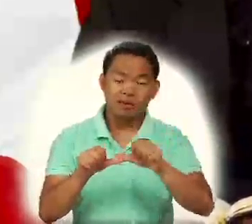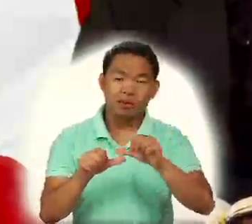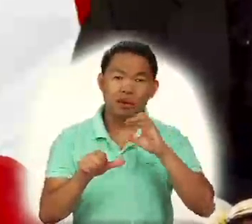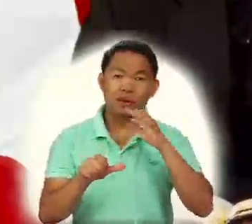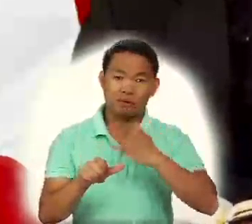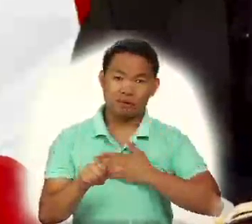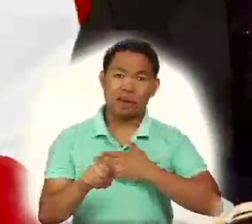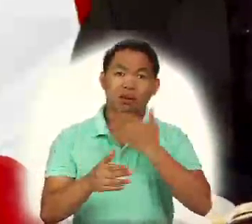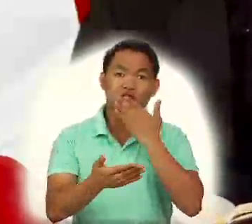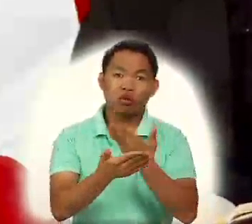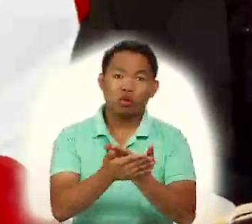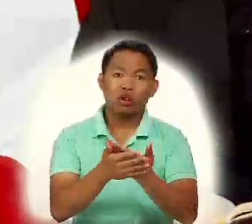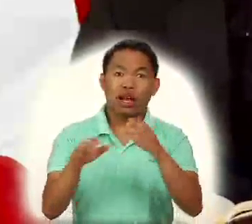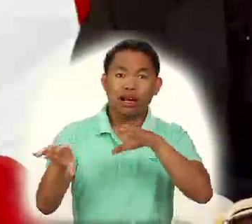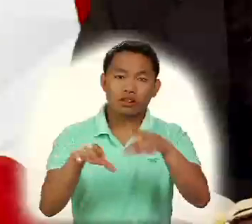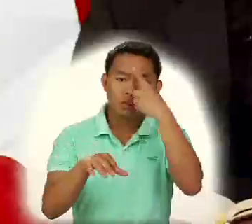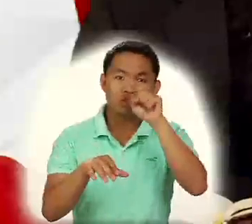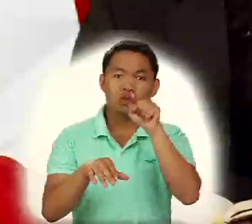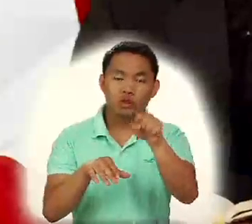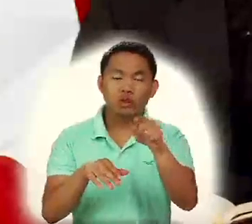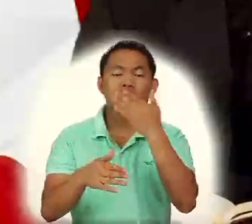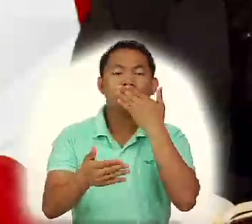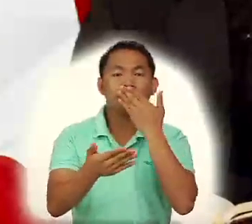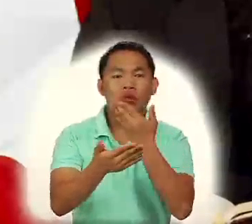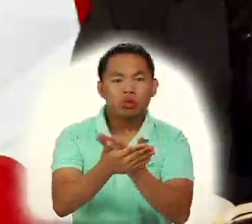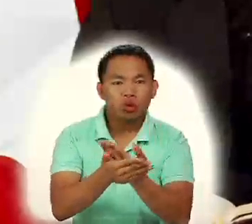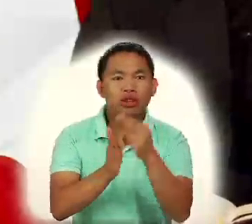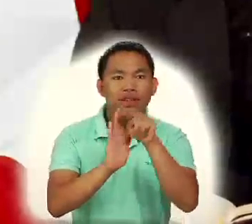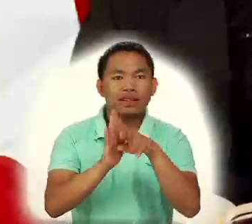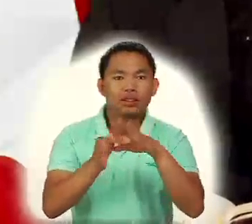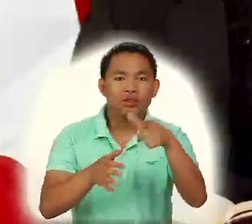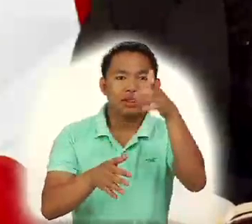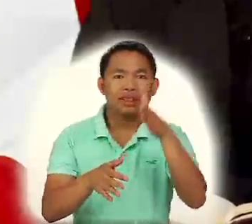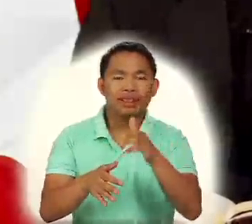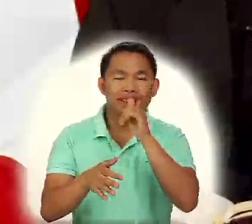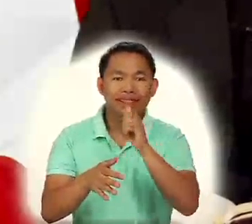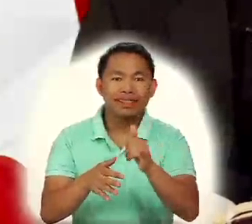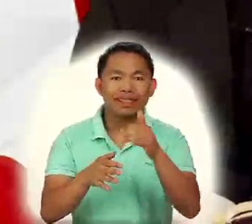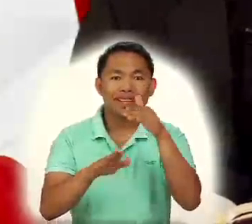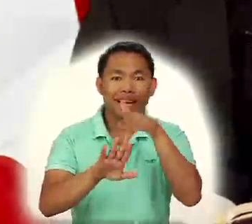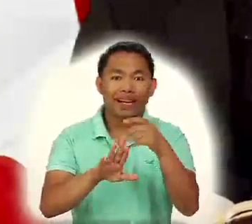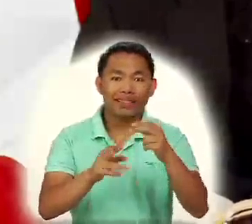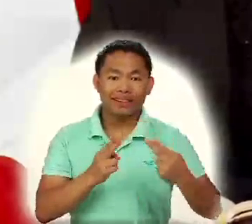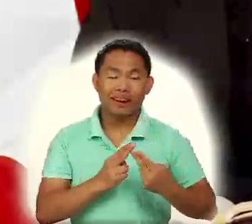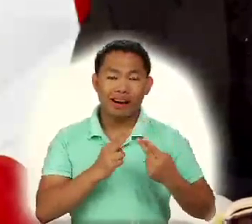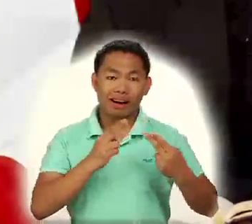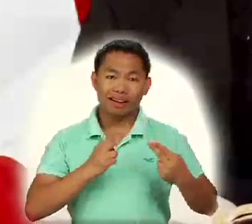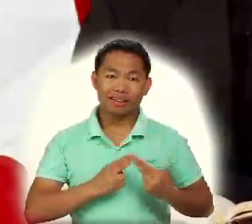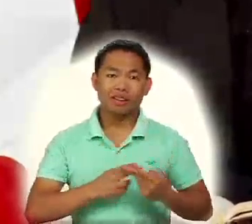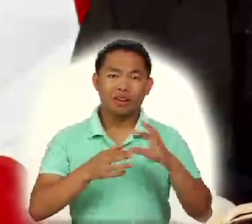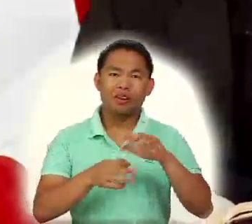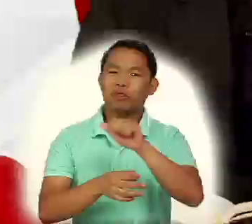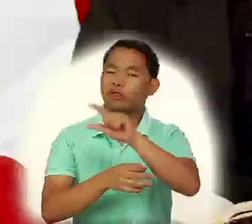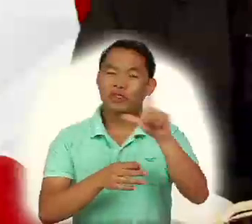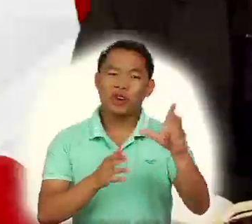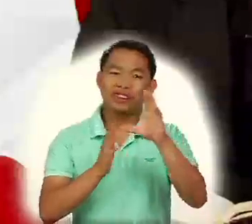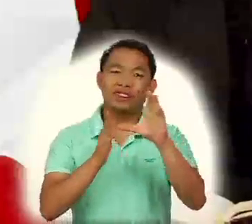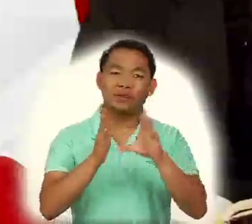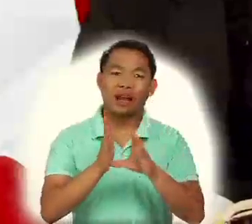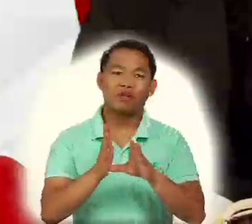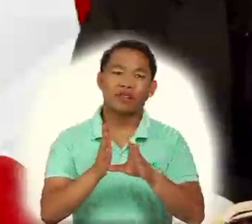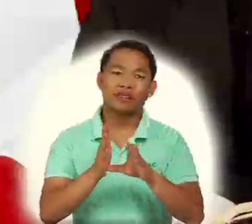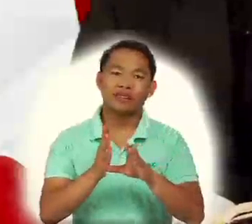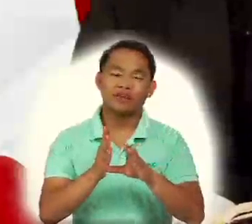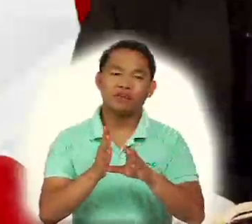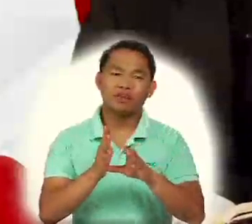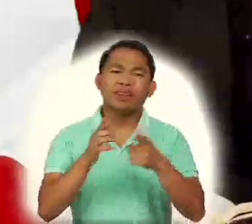you. The goodness of God is at the heart of all the commandments.